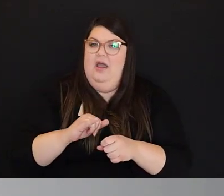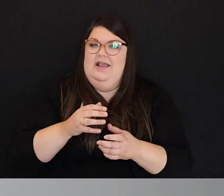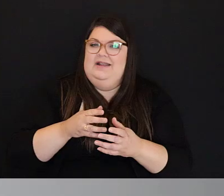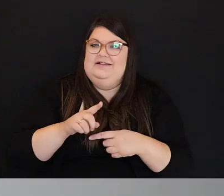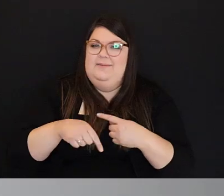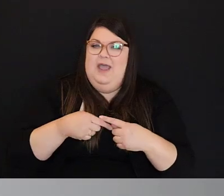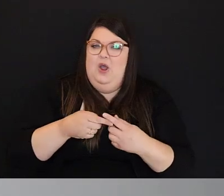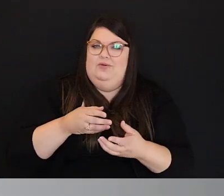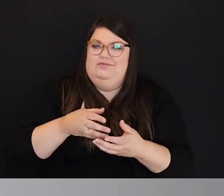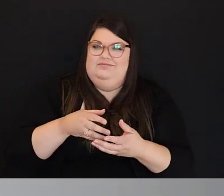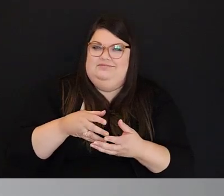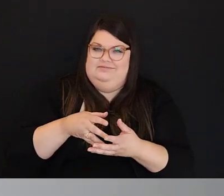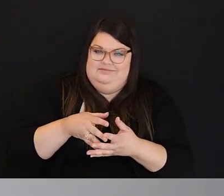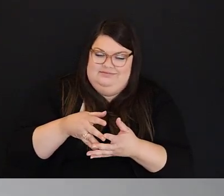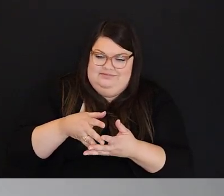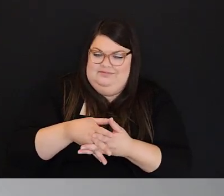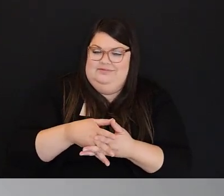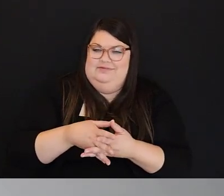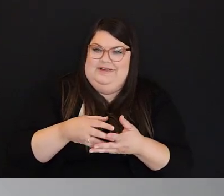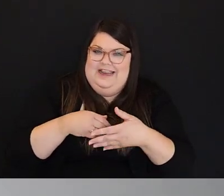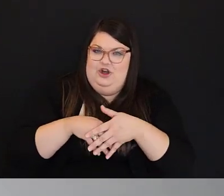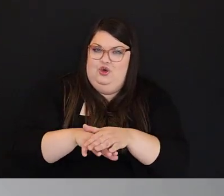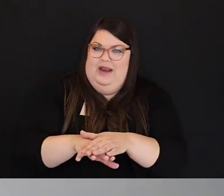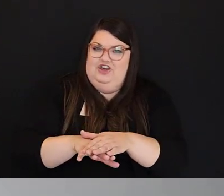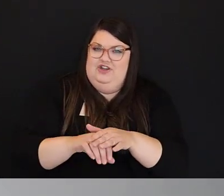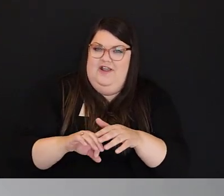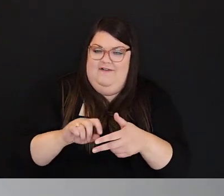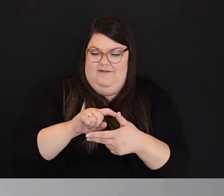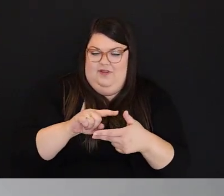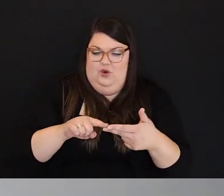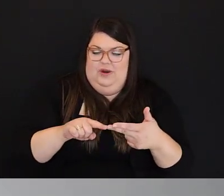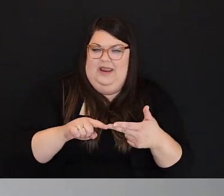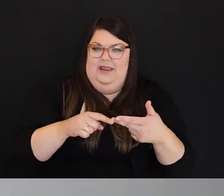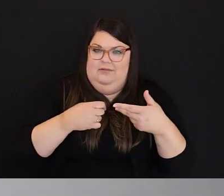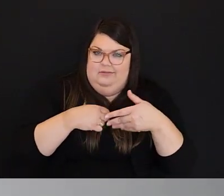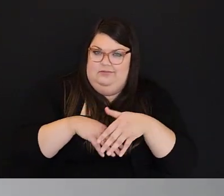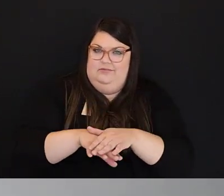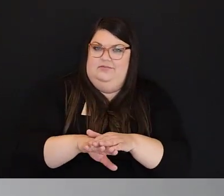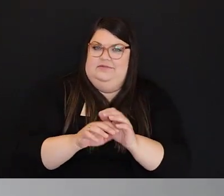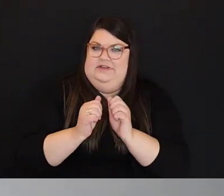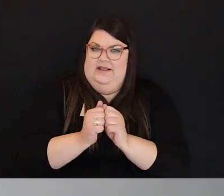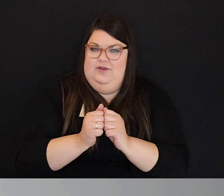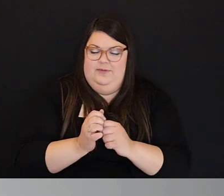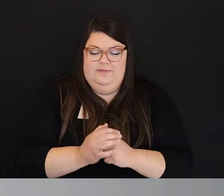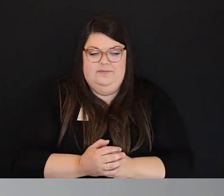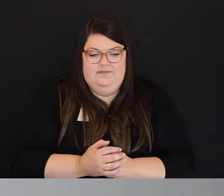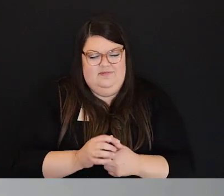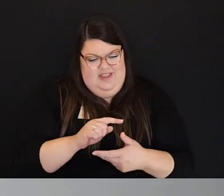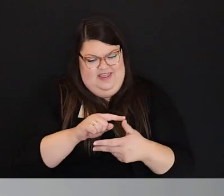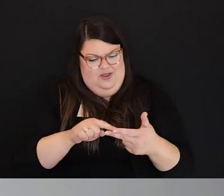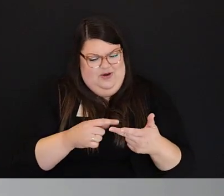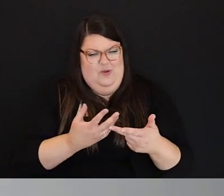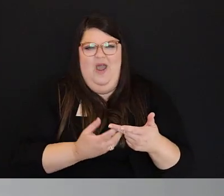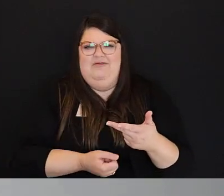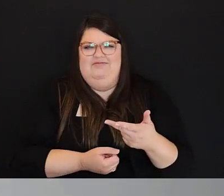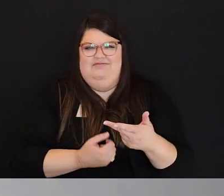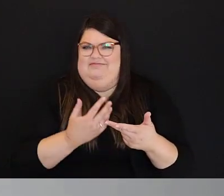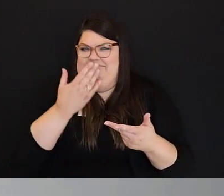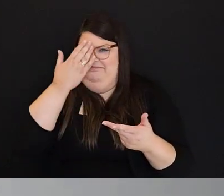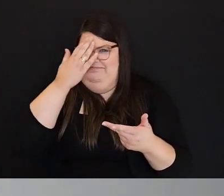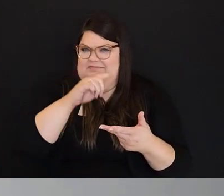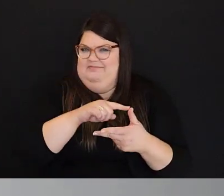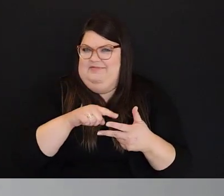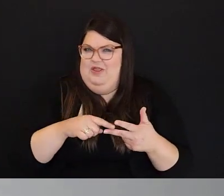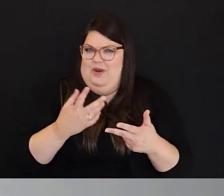integration, and that it was the integration of the three. And I'm like, the three who? You know,